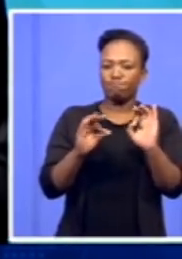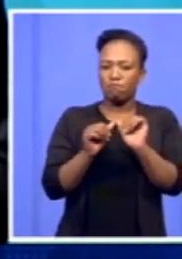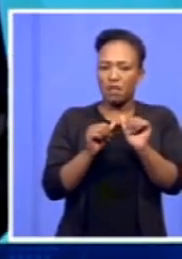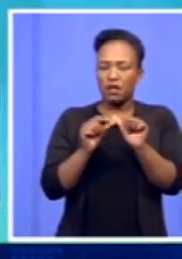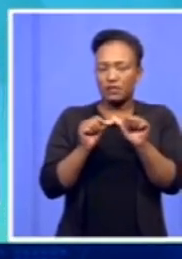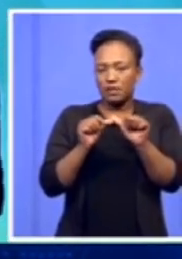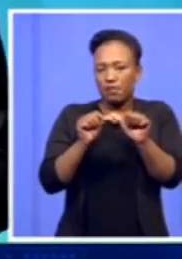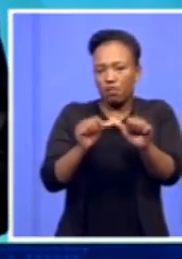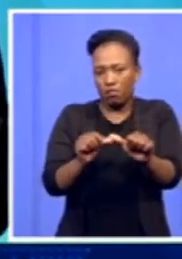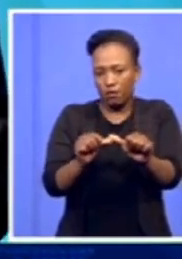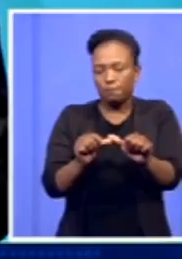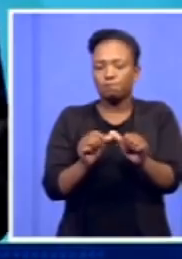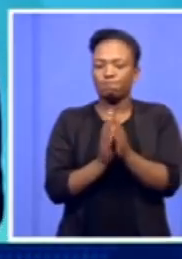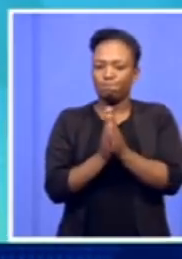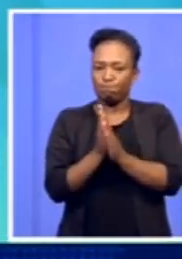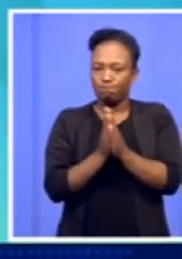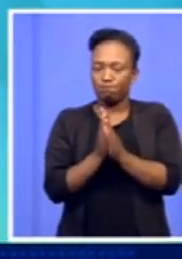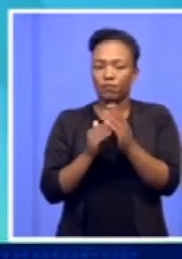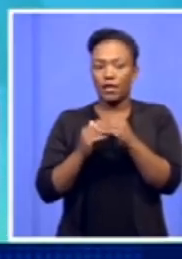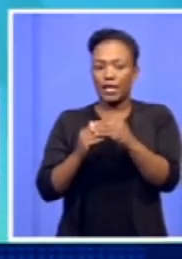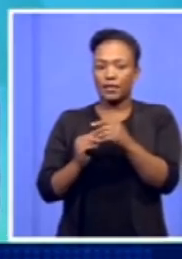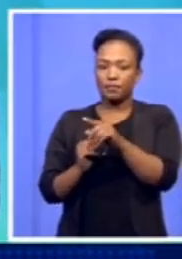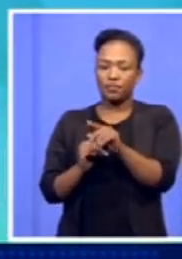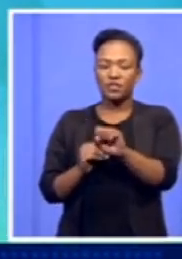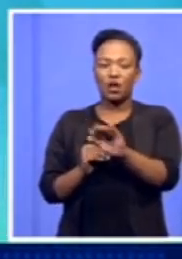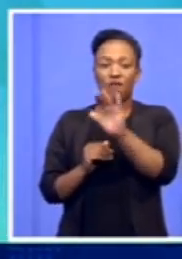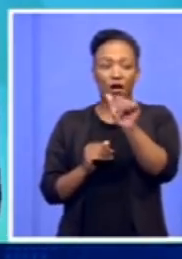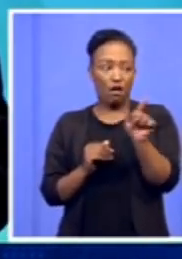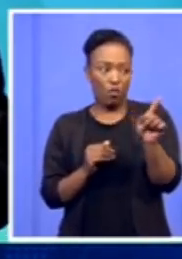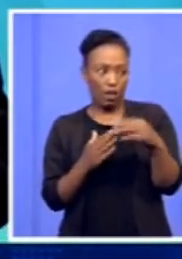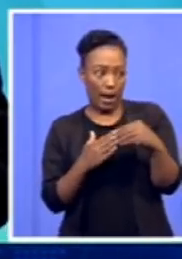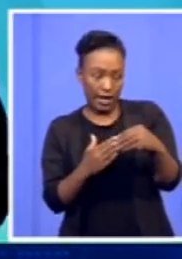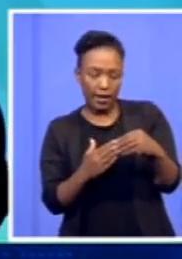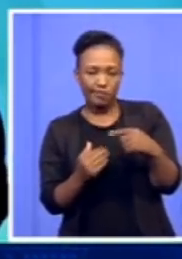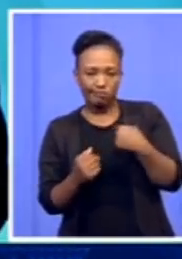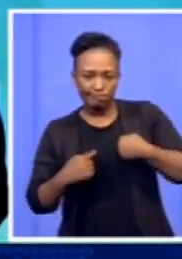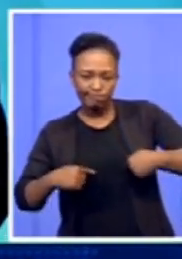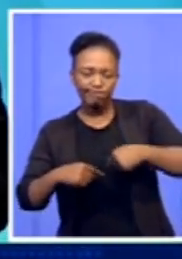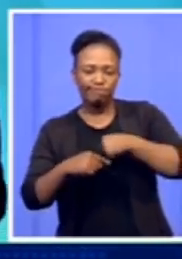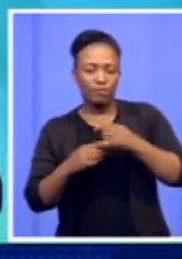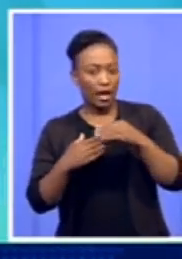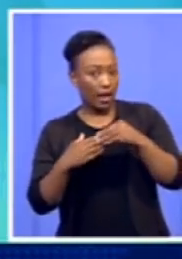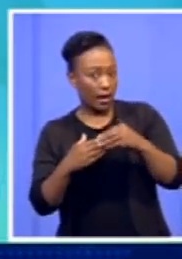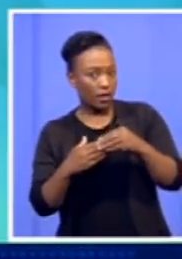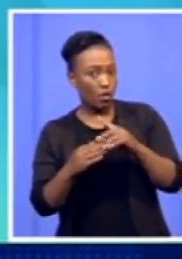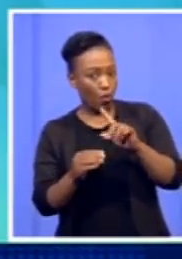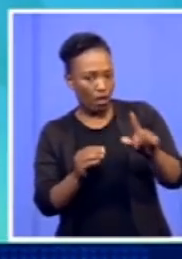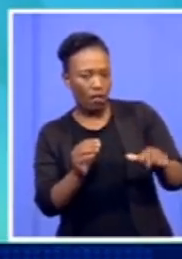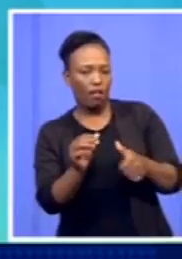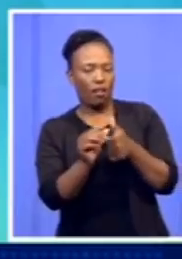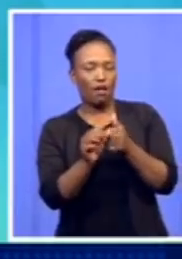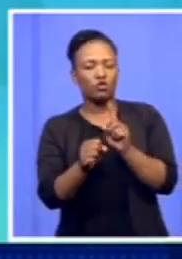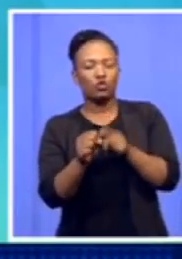to the leadership of South Africa in leading the way, and we hope to join soon. We thank the